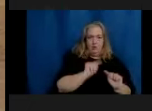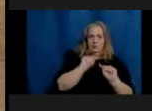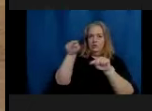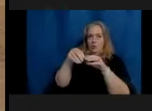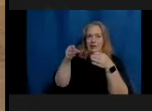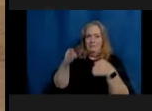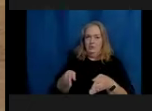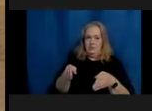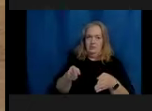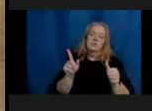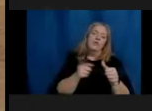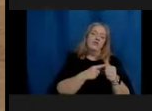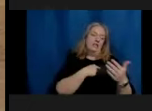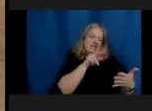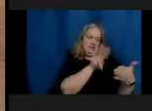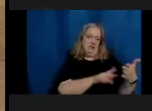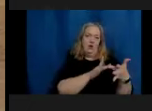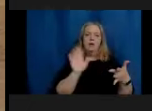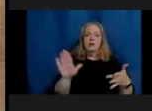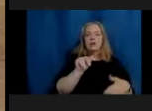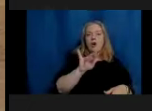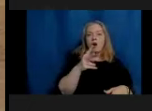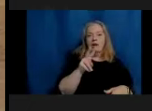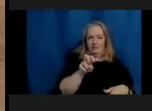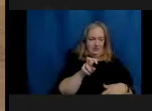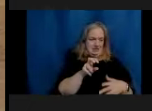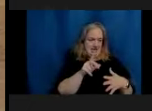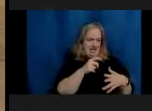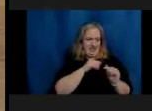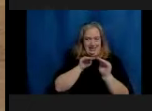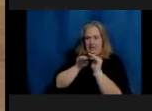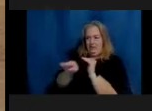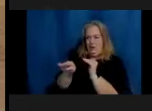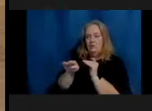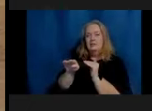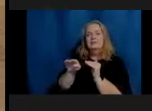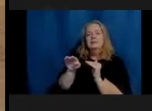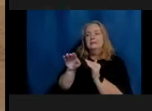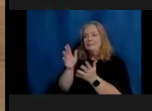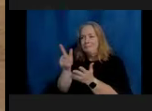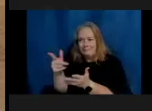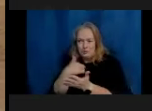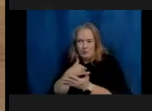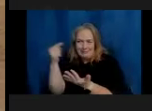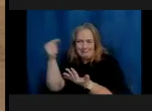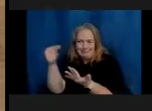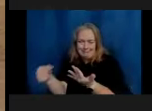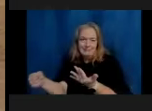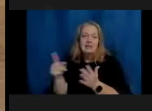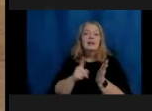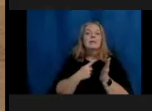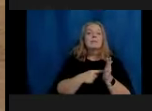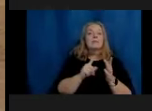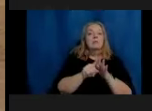what I think it might be? So that's I usually have like at least a word I'm looking for, and sometimes the word leads to something else, because I think